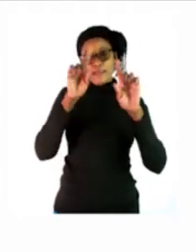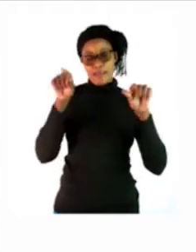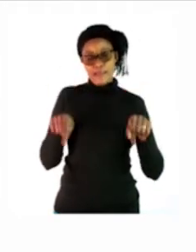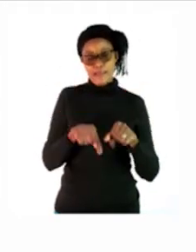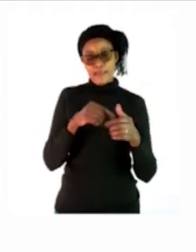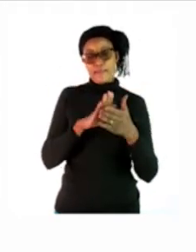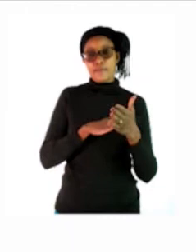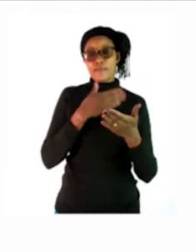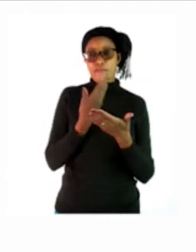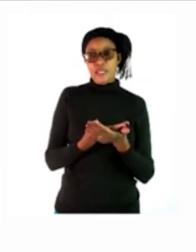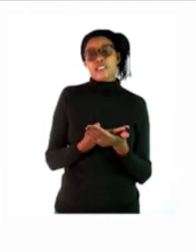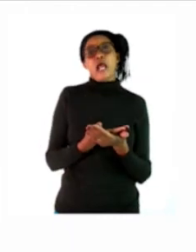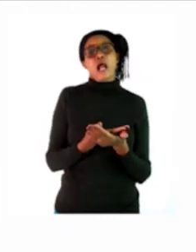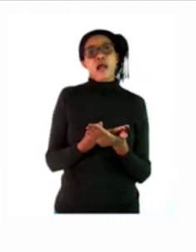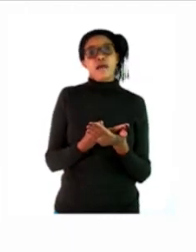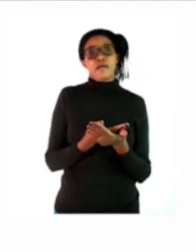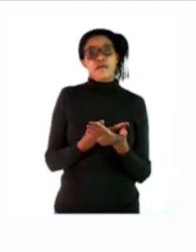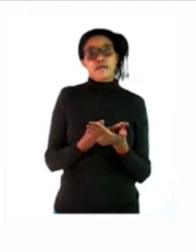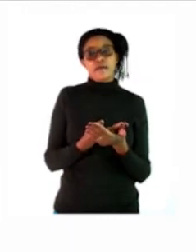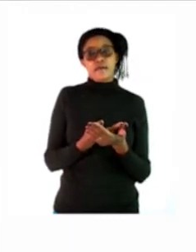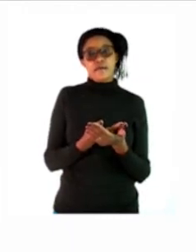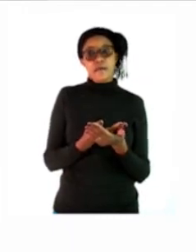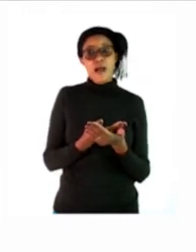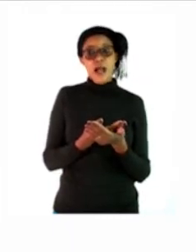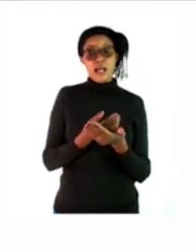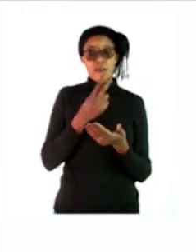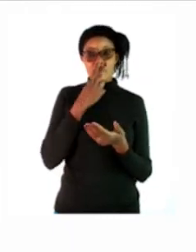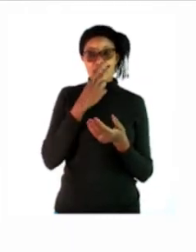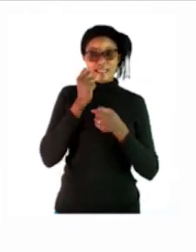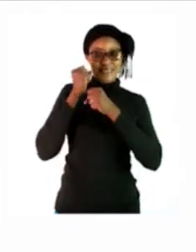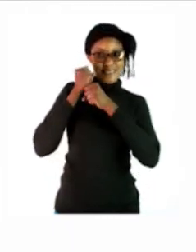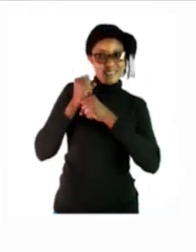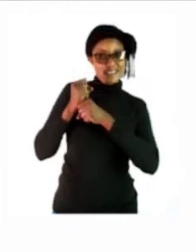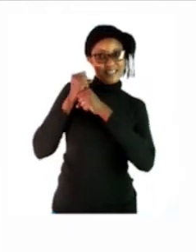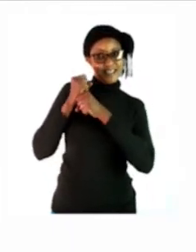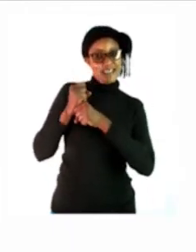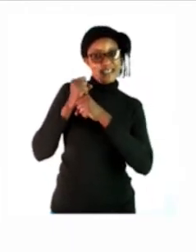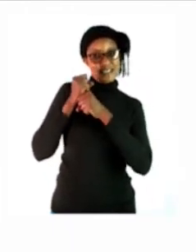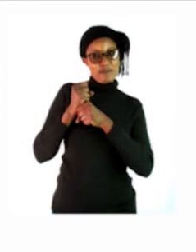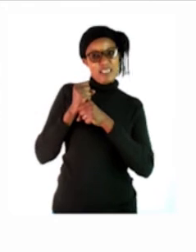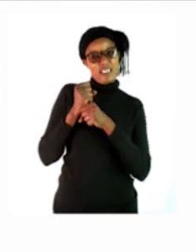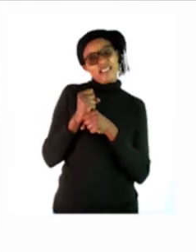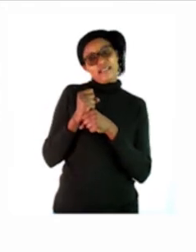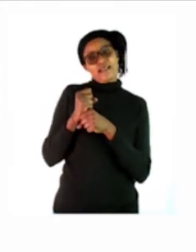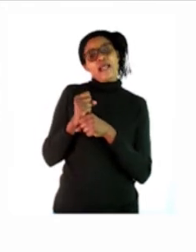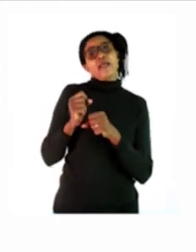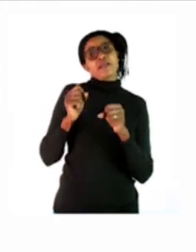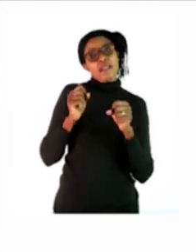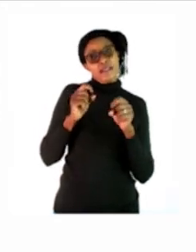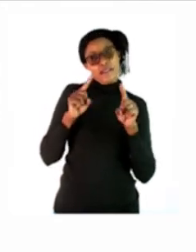there, it's Christmas trimmings all over on that picture. So we have to color it